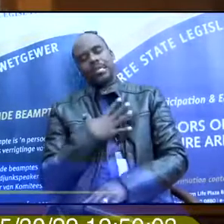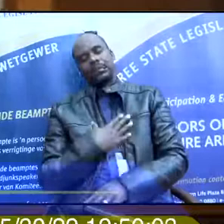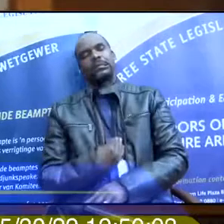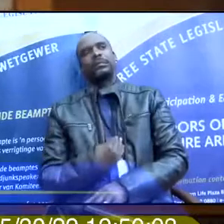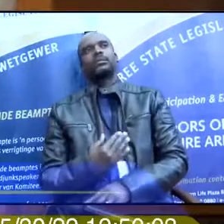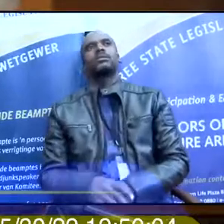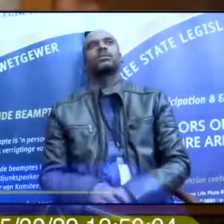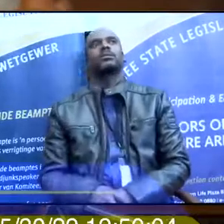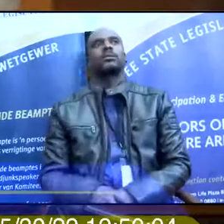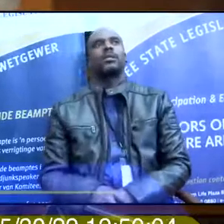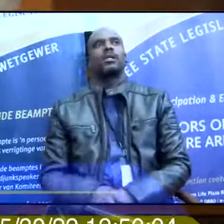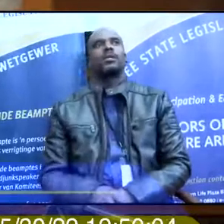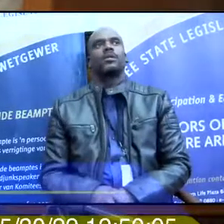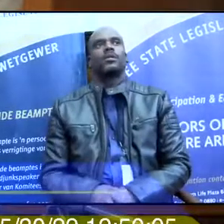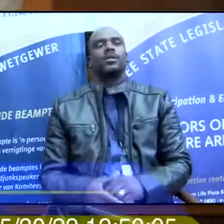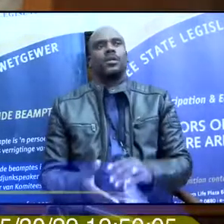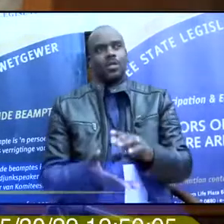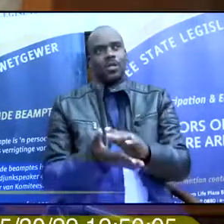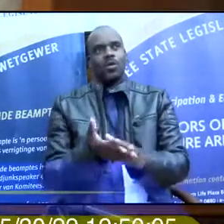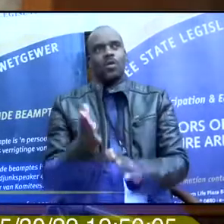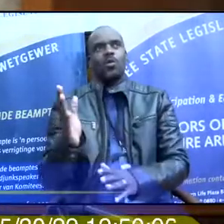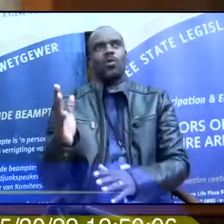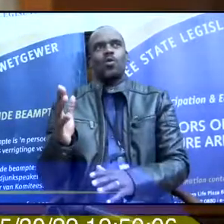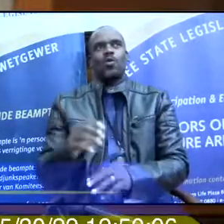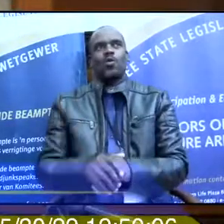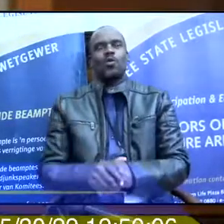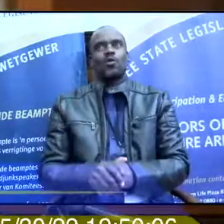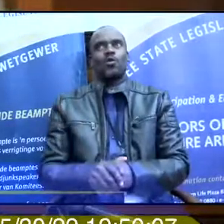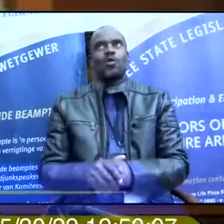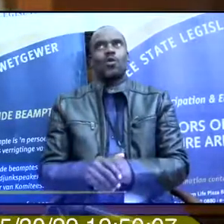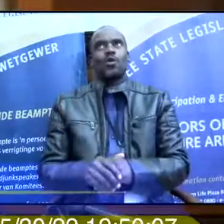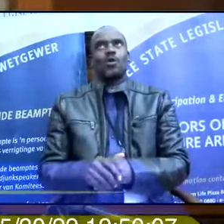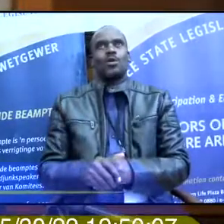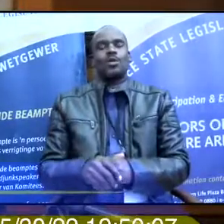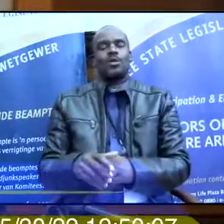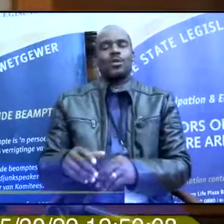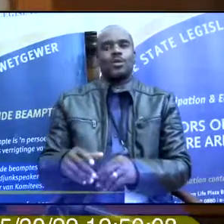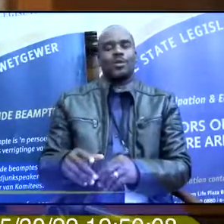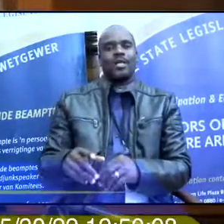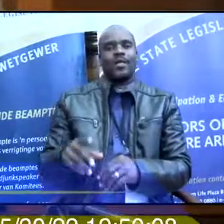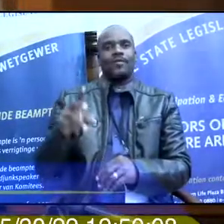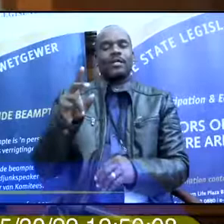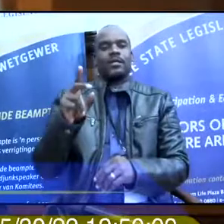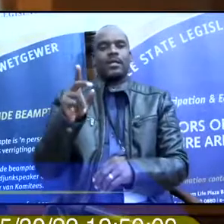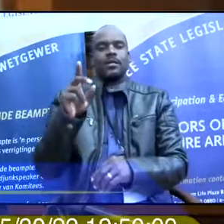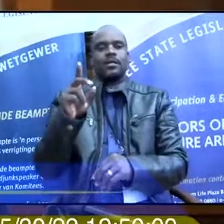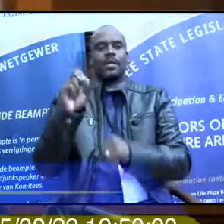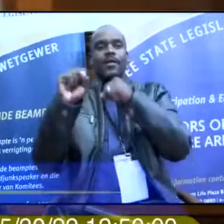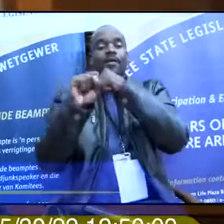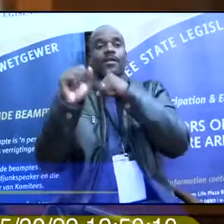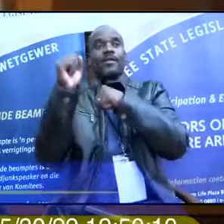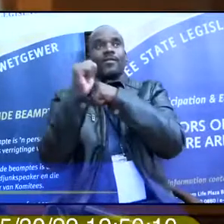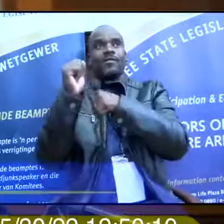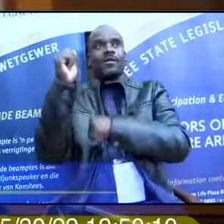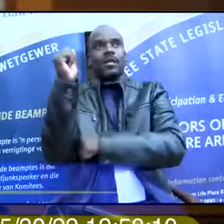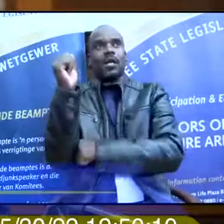when you go to fund study there was an upholding situation that i must record